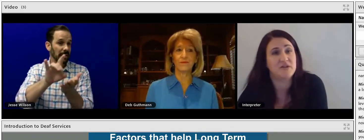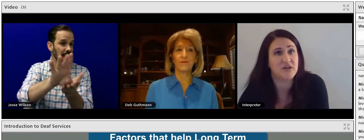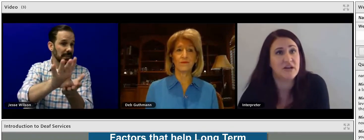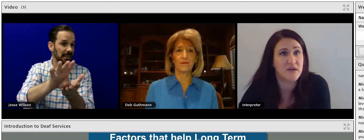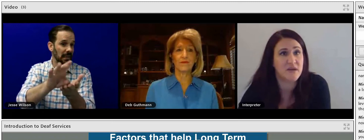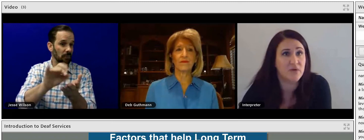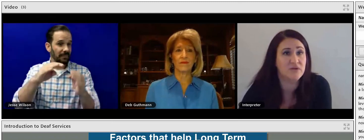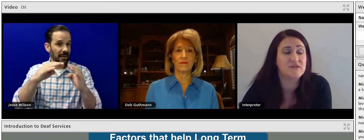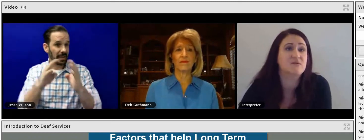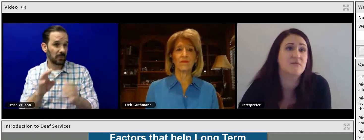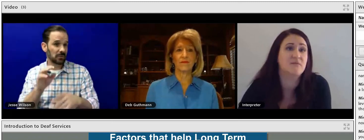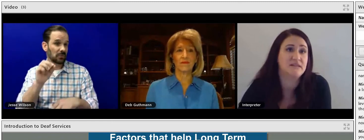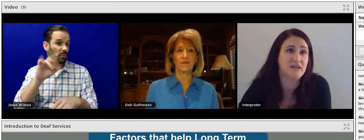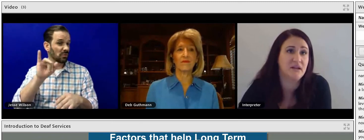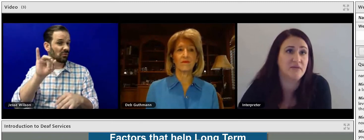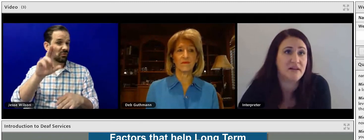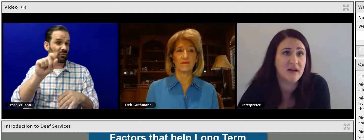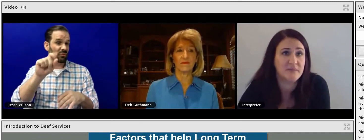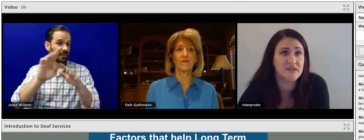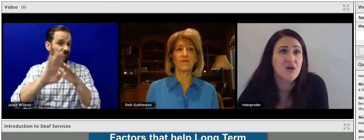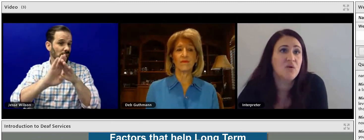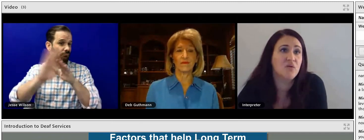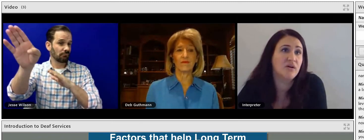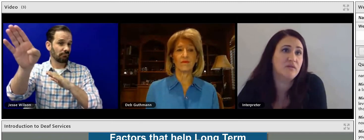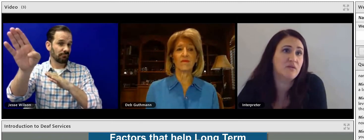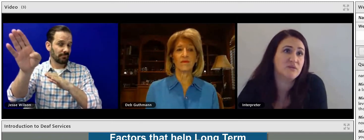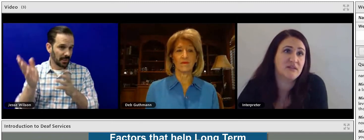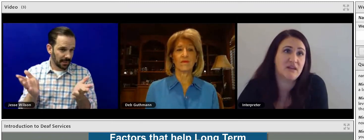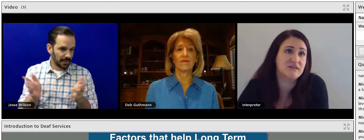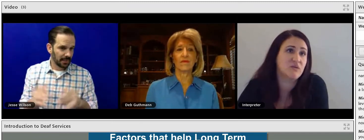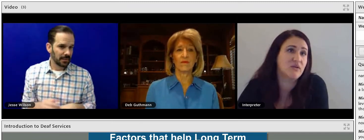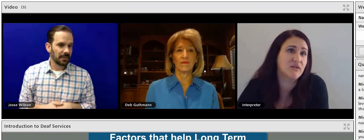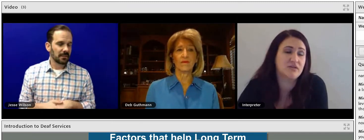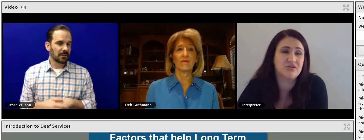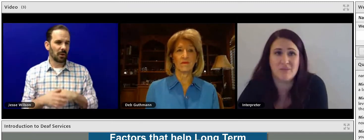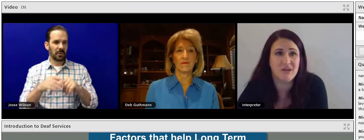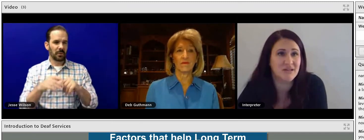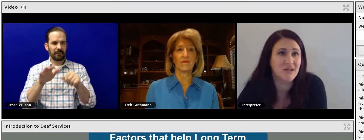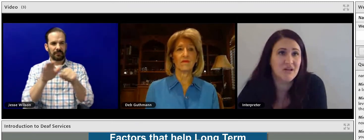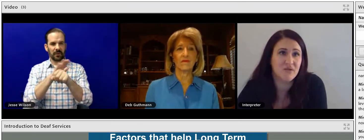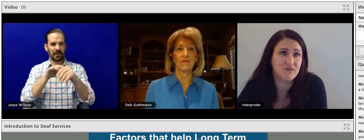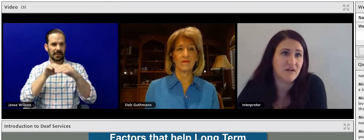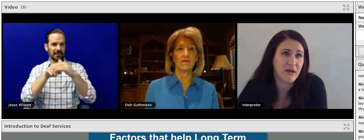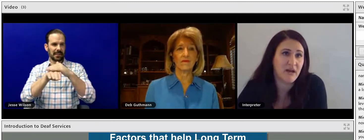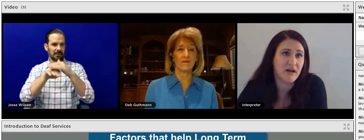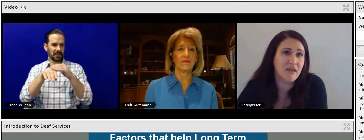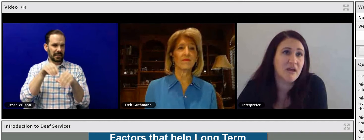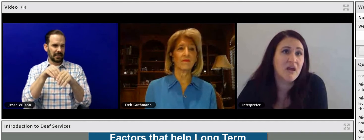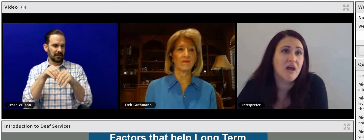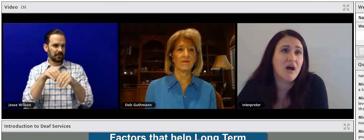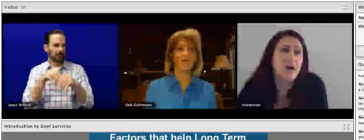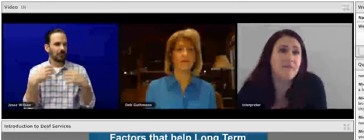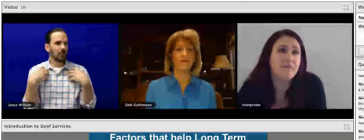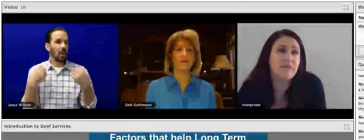to be among a bunch of hearing people. And so that's where you might see a lot of relapse or those sorts of things, or their treatment goes off